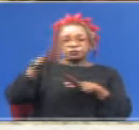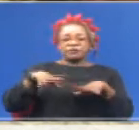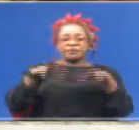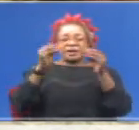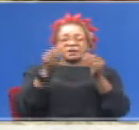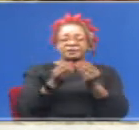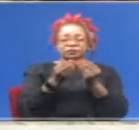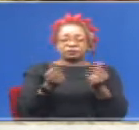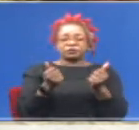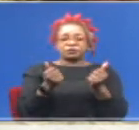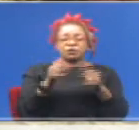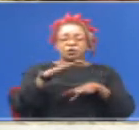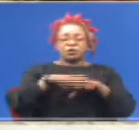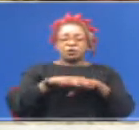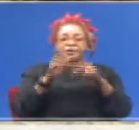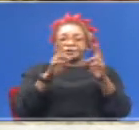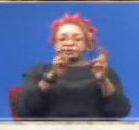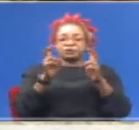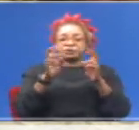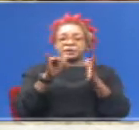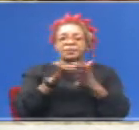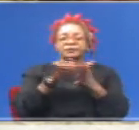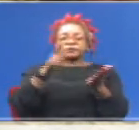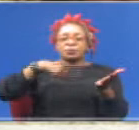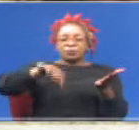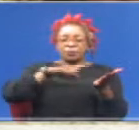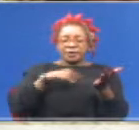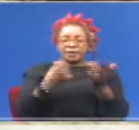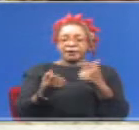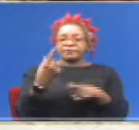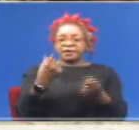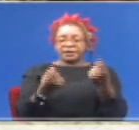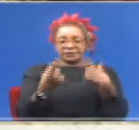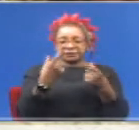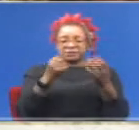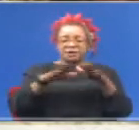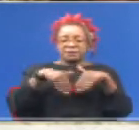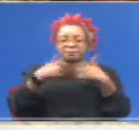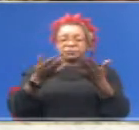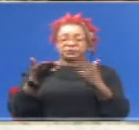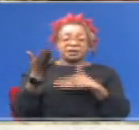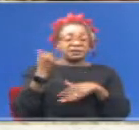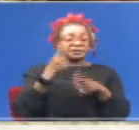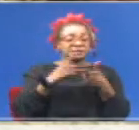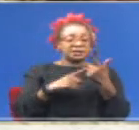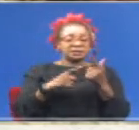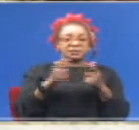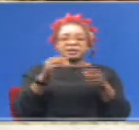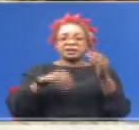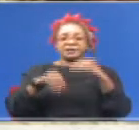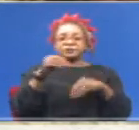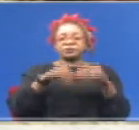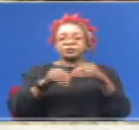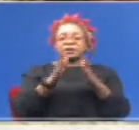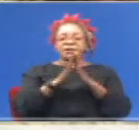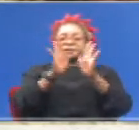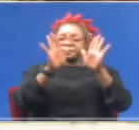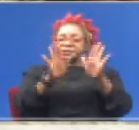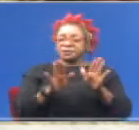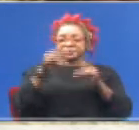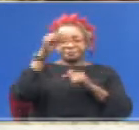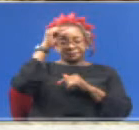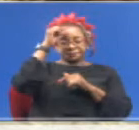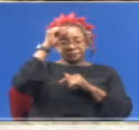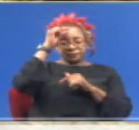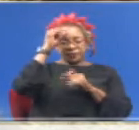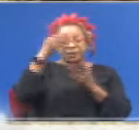the issues that we in Azimio have raised about the last year's election and the key governance and the cost of